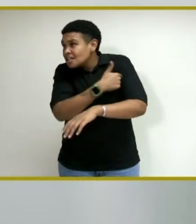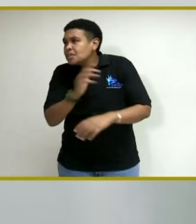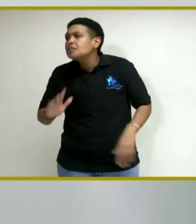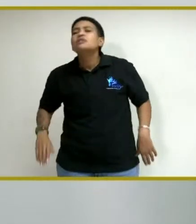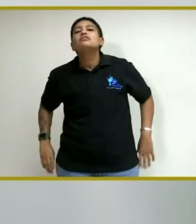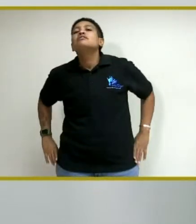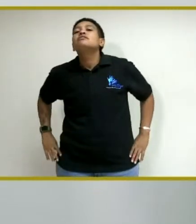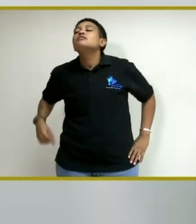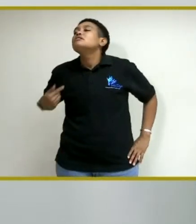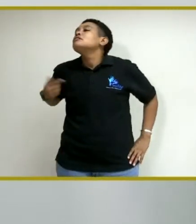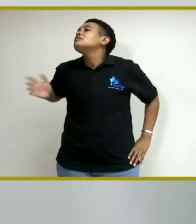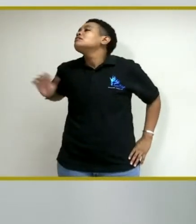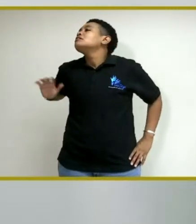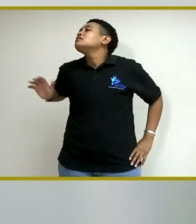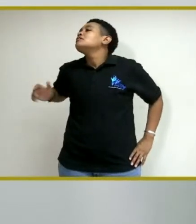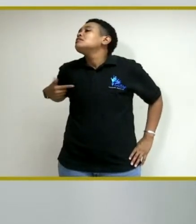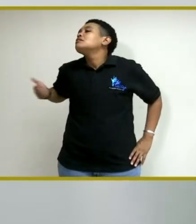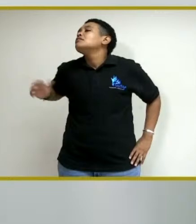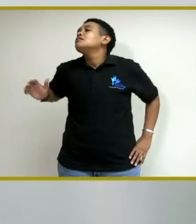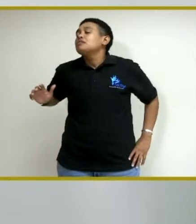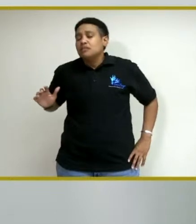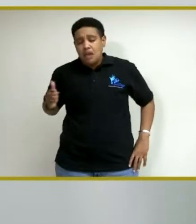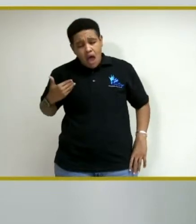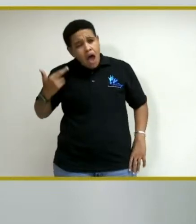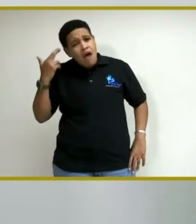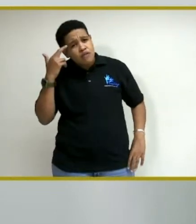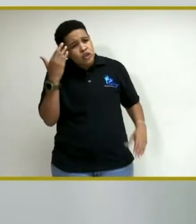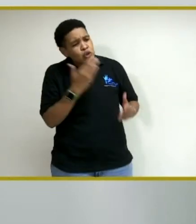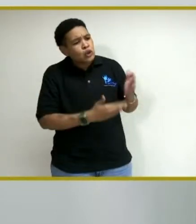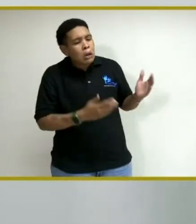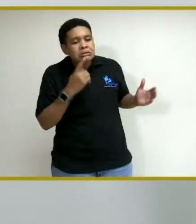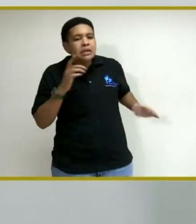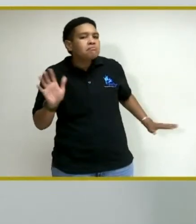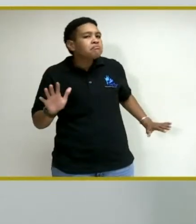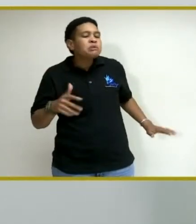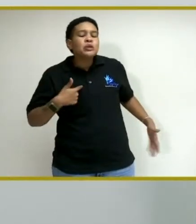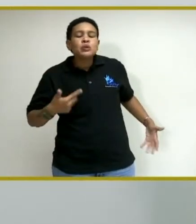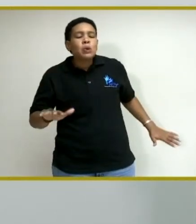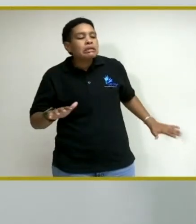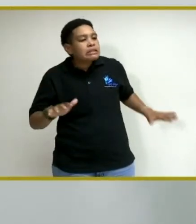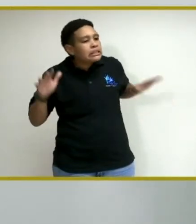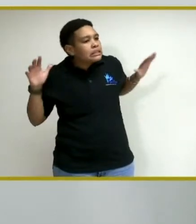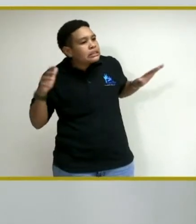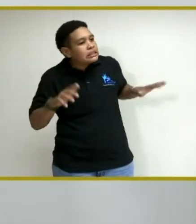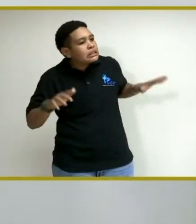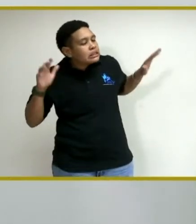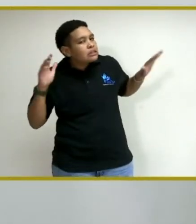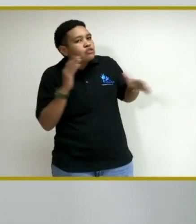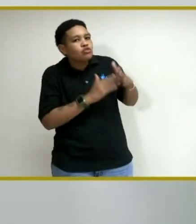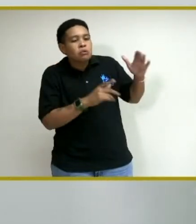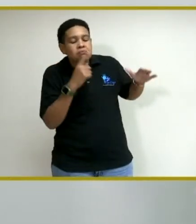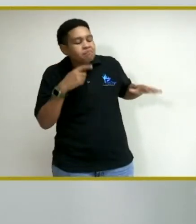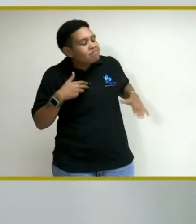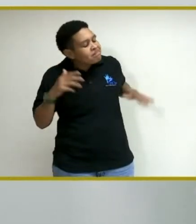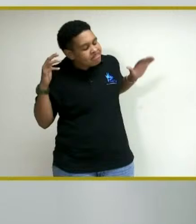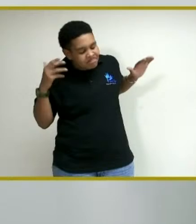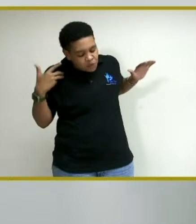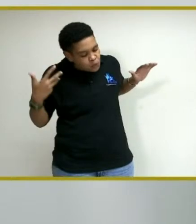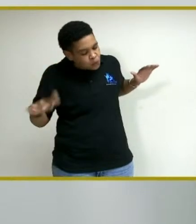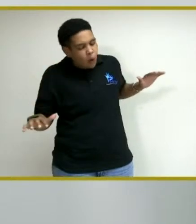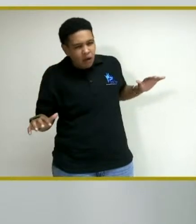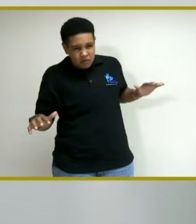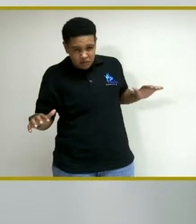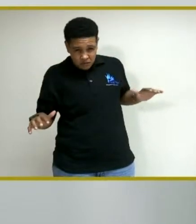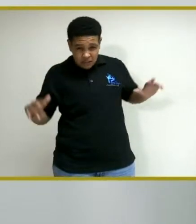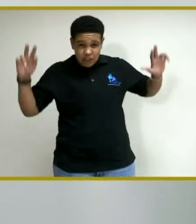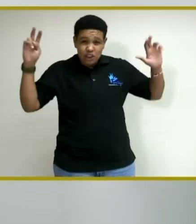of the reasons behind a limited take-up among certain categories. So,